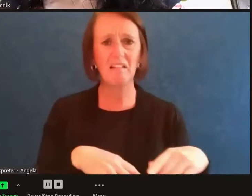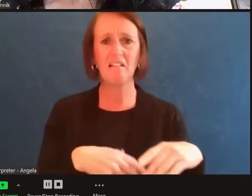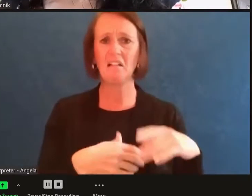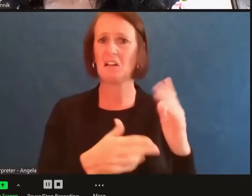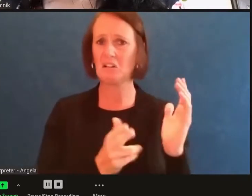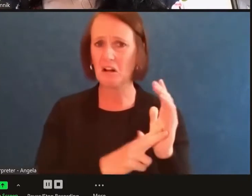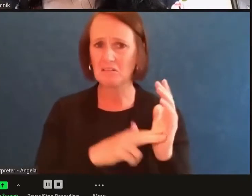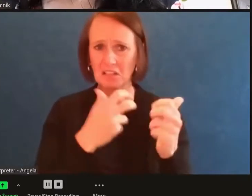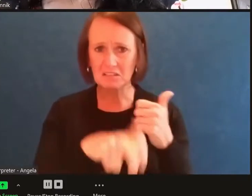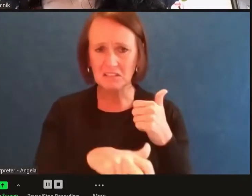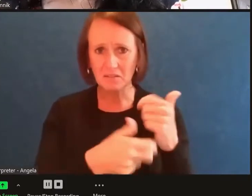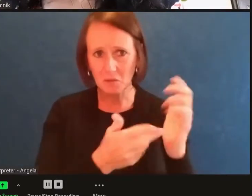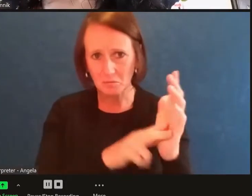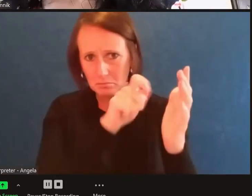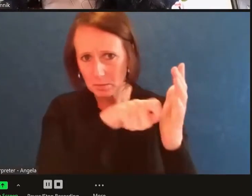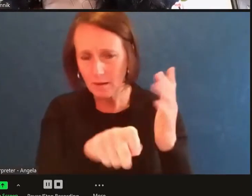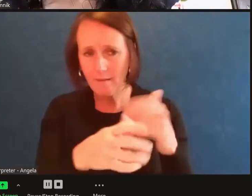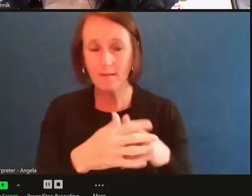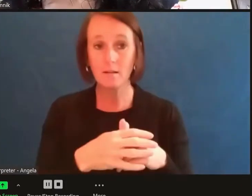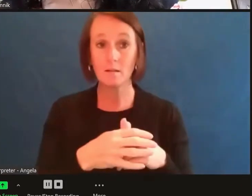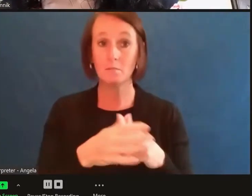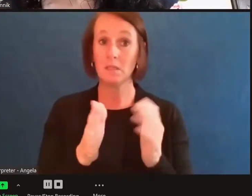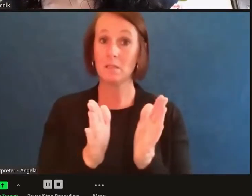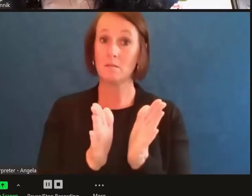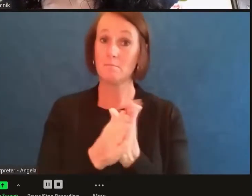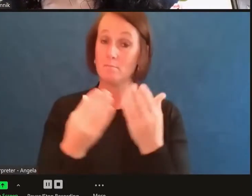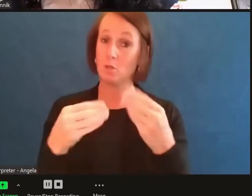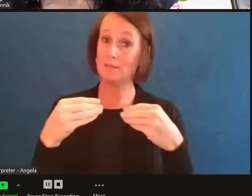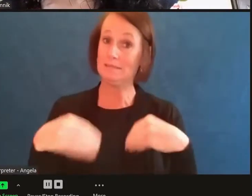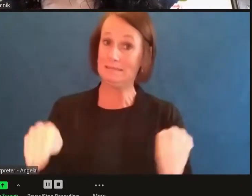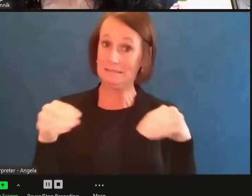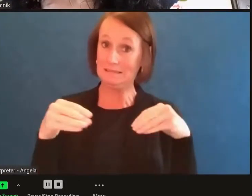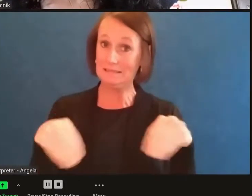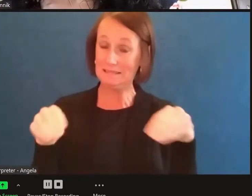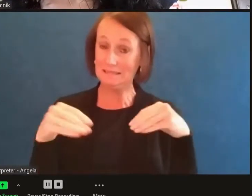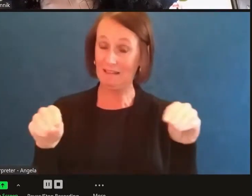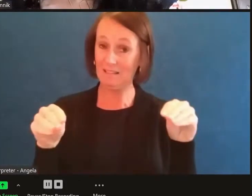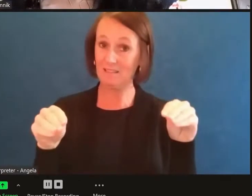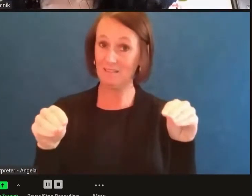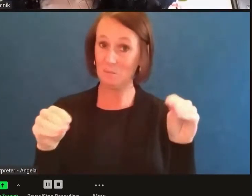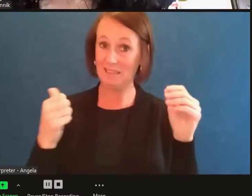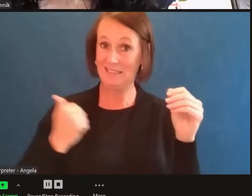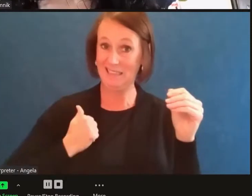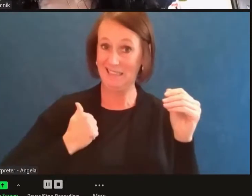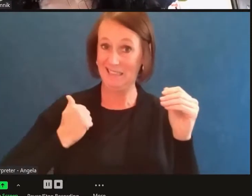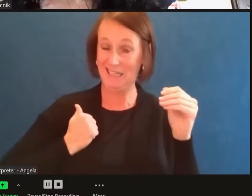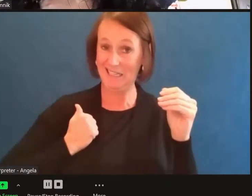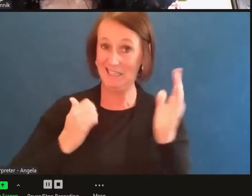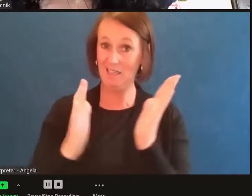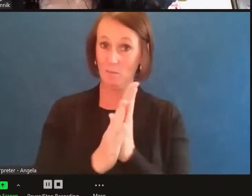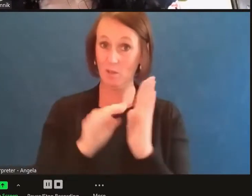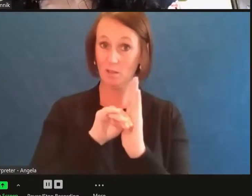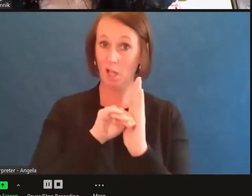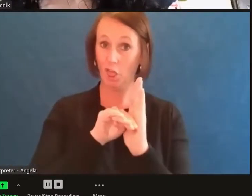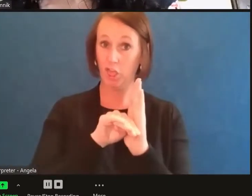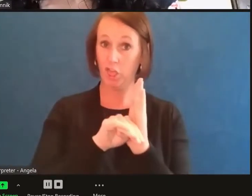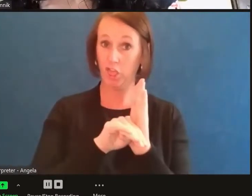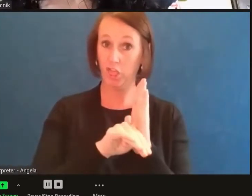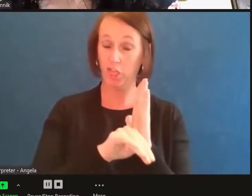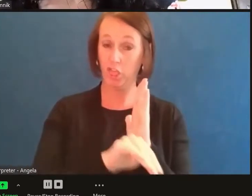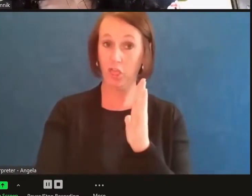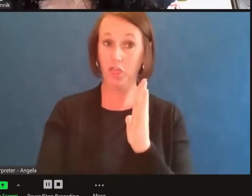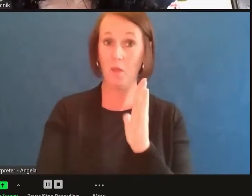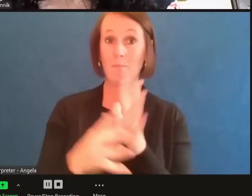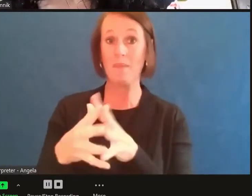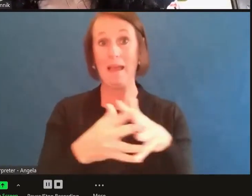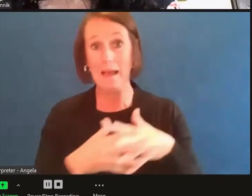while books in general were selling, the sales of Canadian books was plummeting. We were being overwhelmed by the mass of American